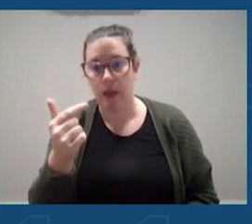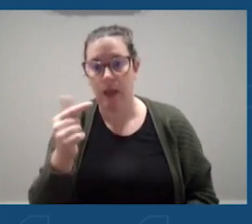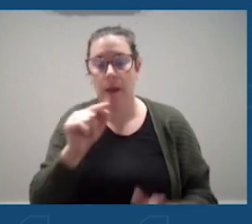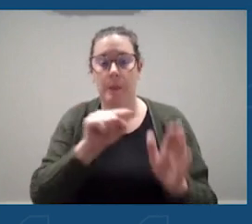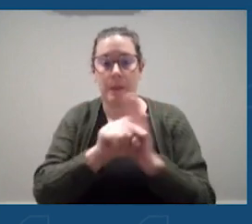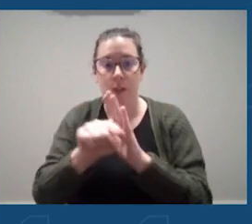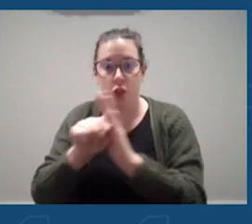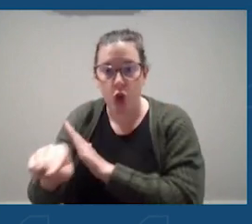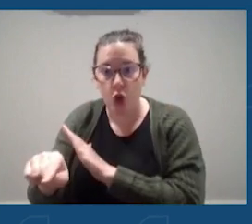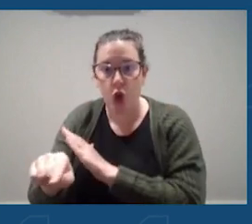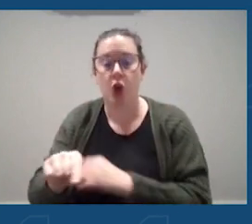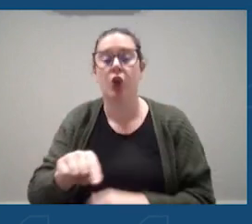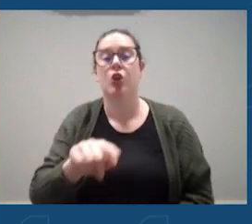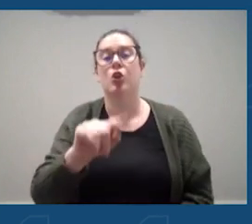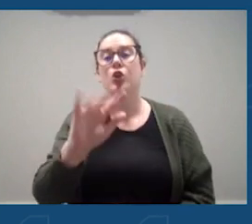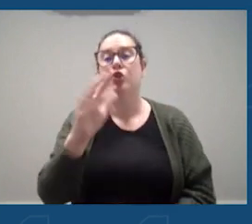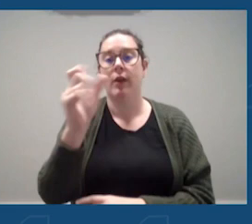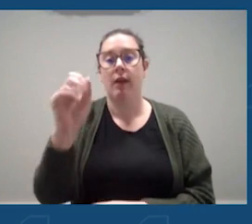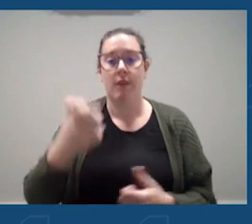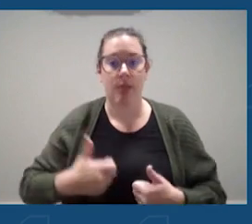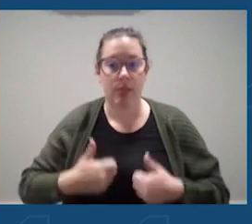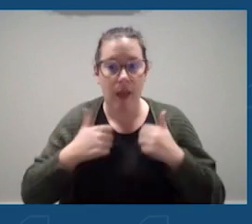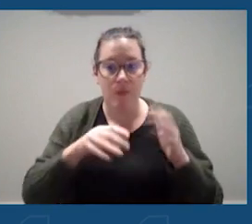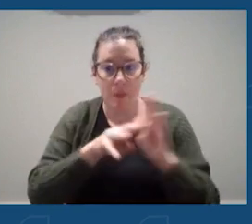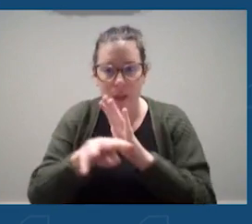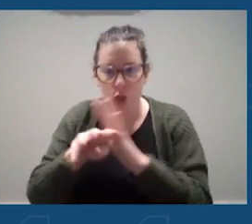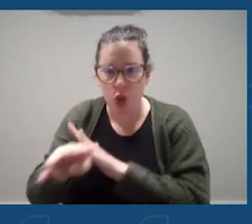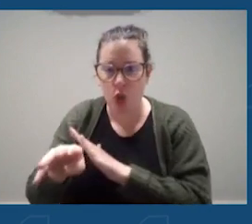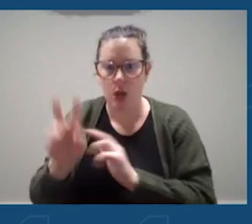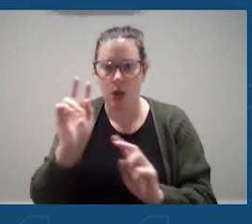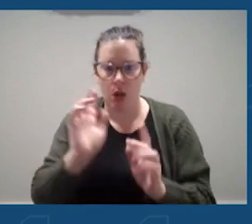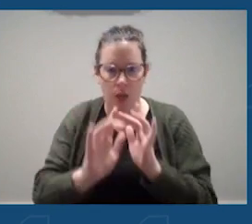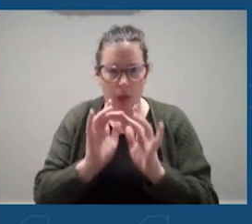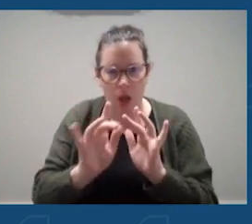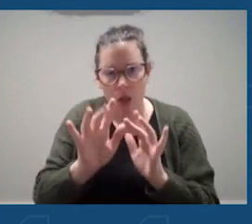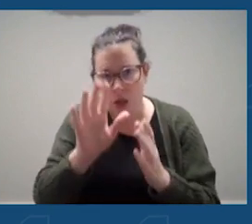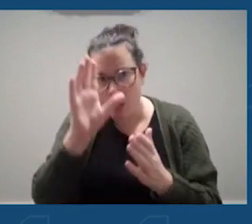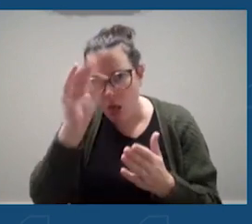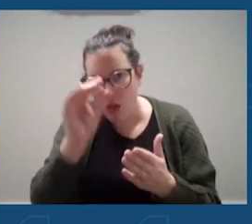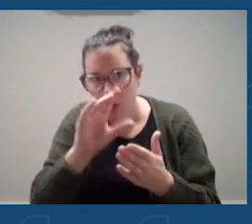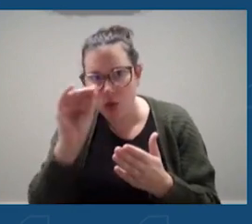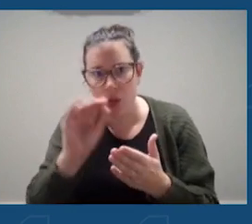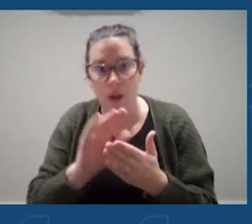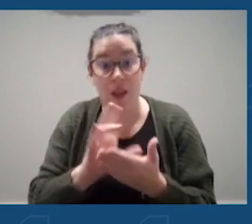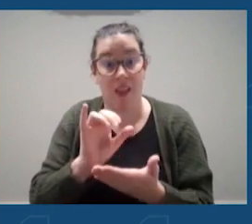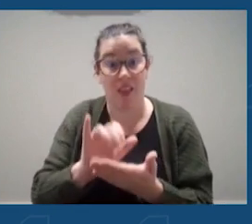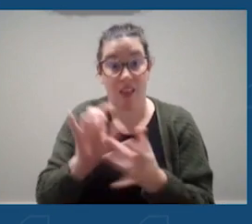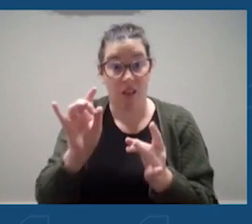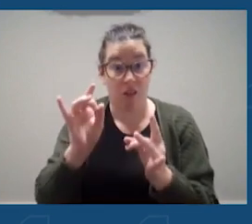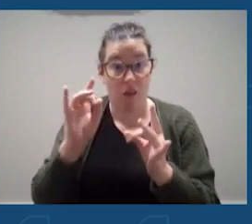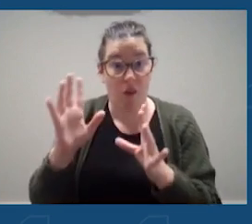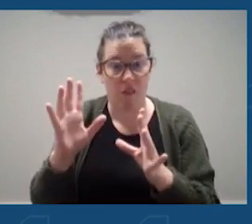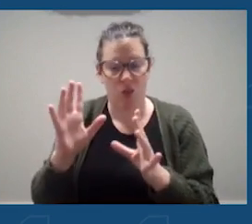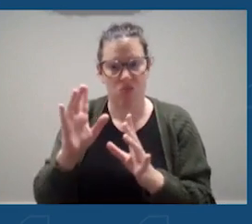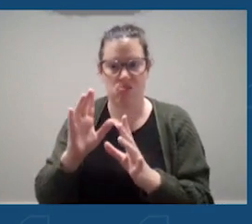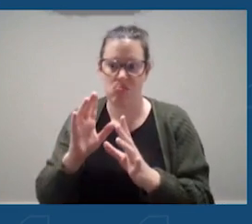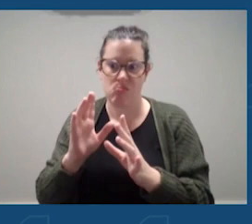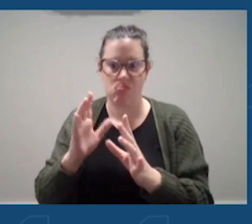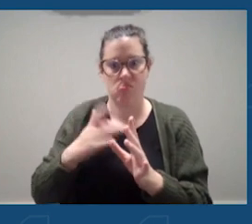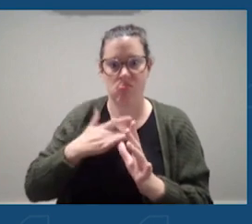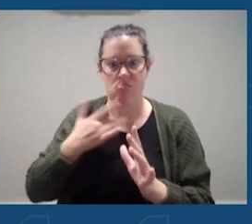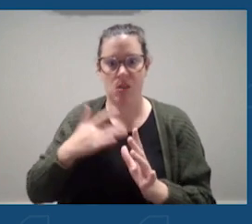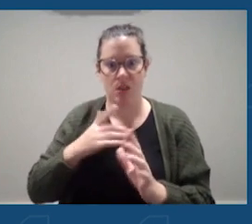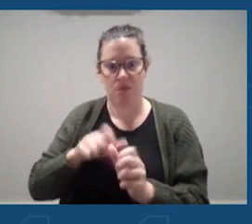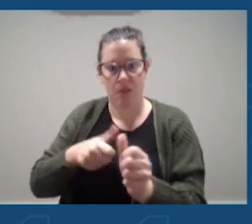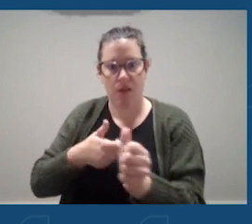they see this online, they get the knowledge of that, and they start embracing the radicalization behind it, the algorithm of that